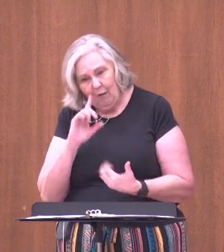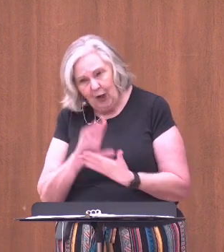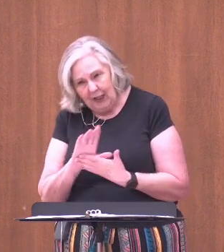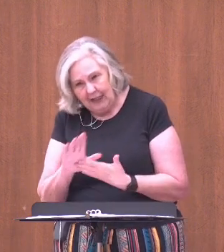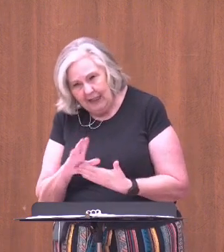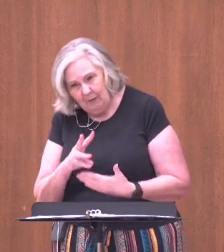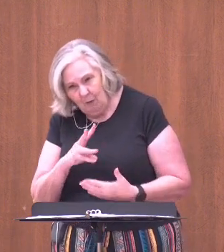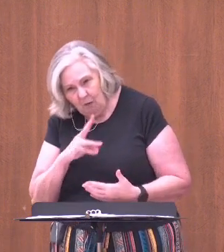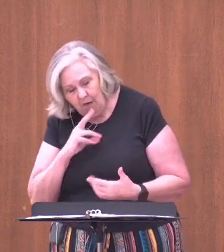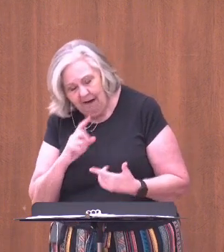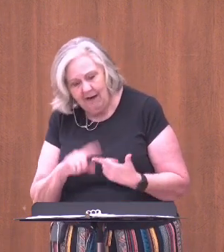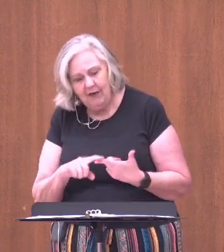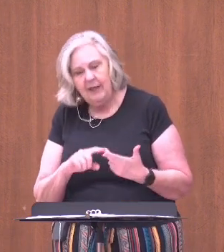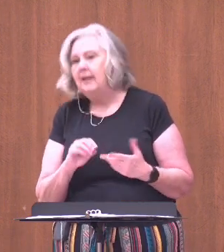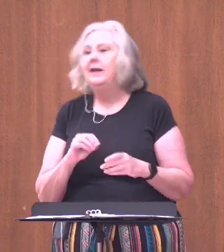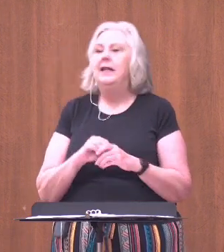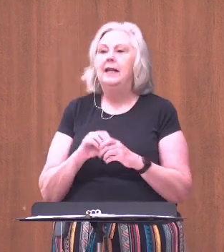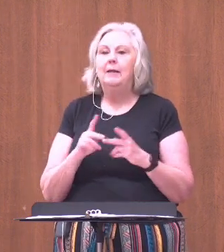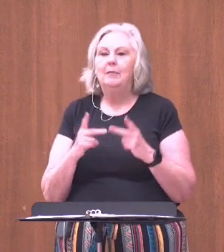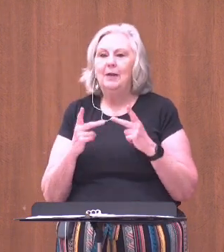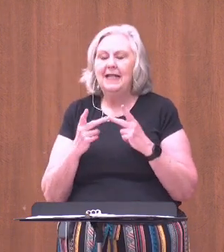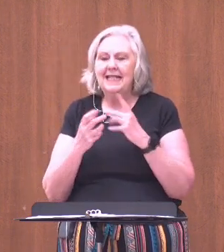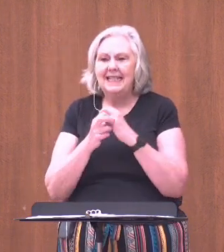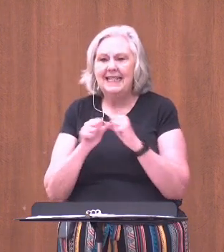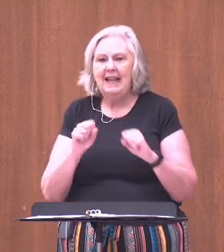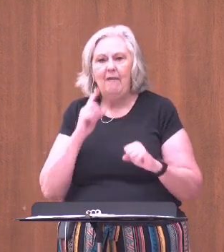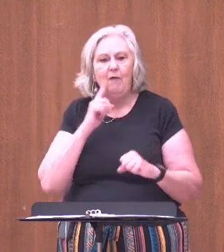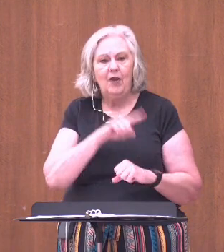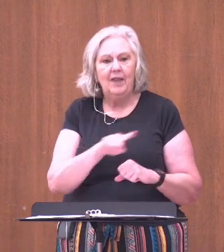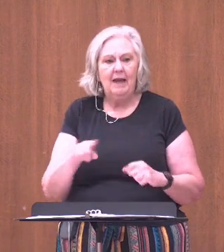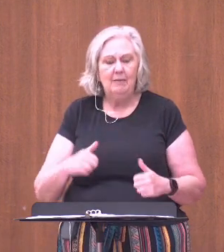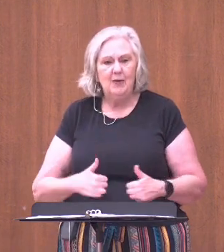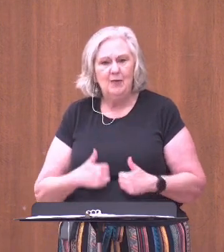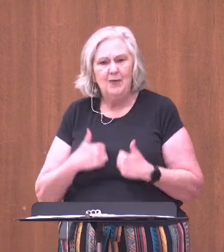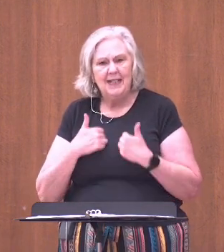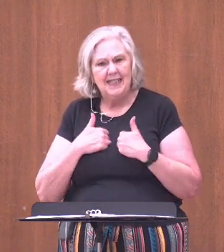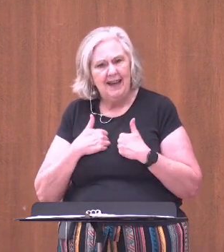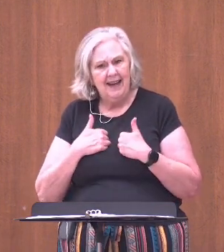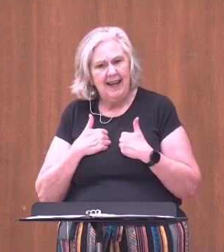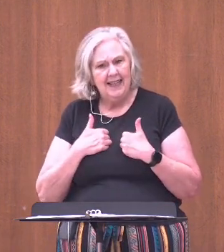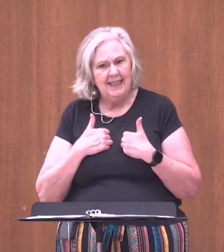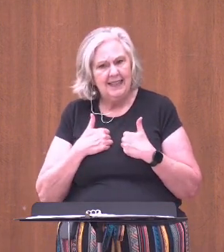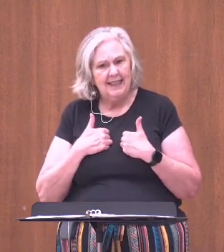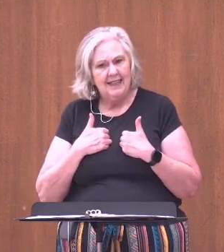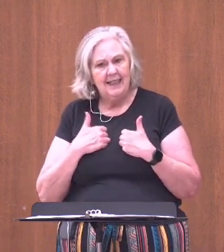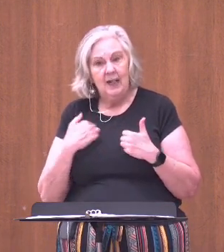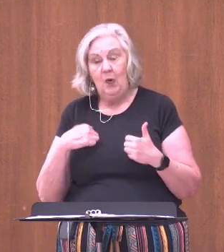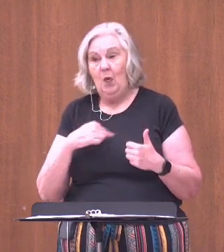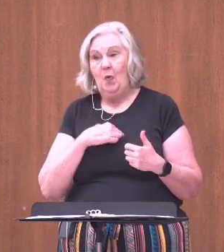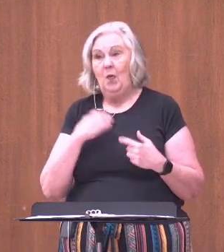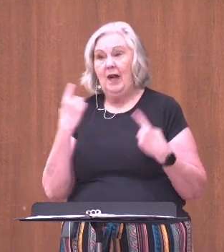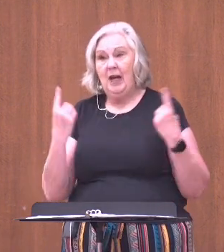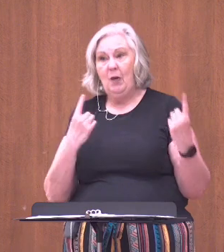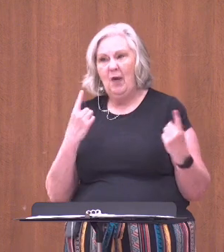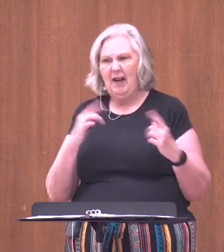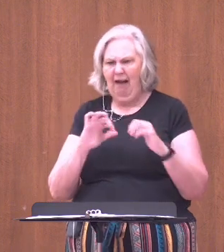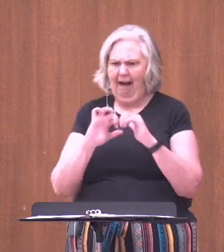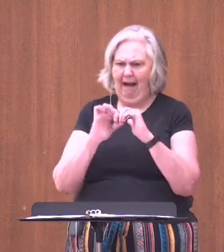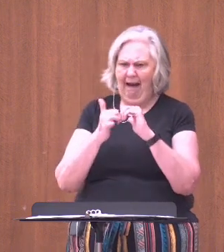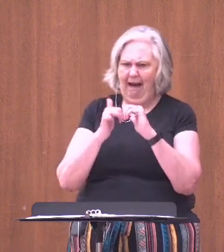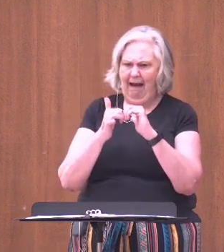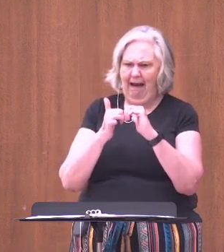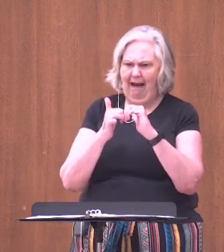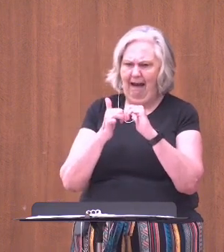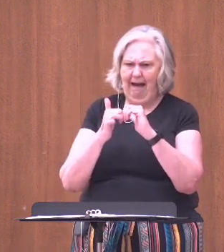water and places that are safe for them to reside. We may wonder, how will these